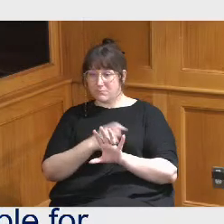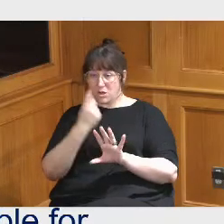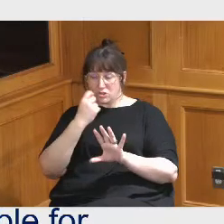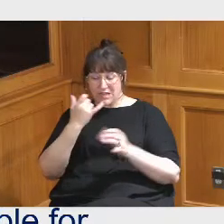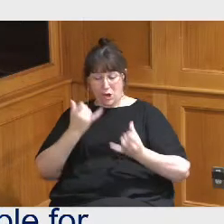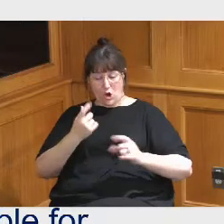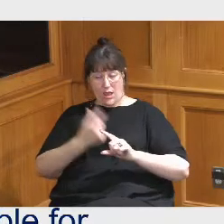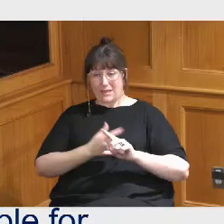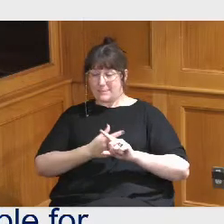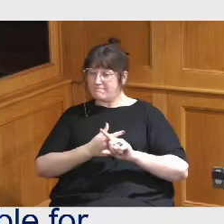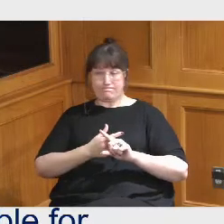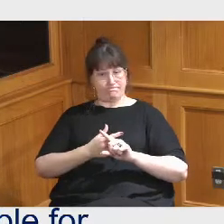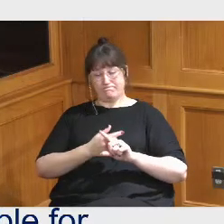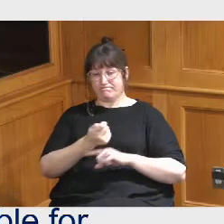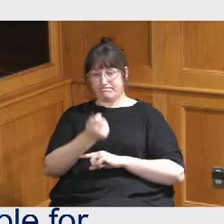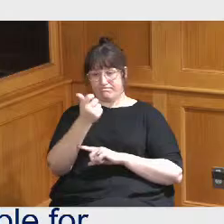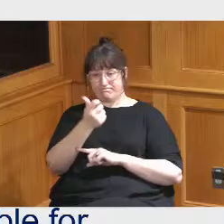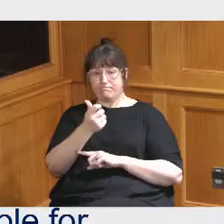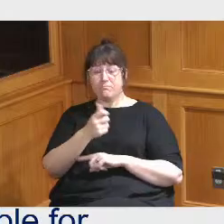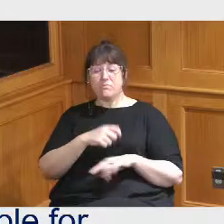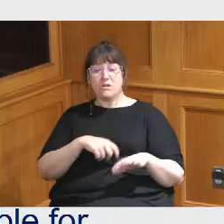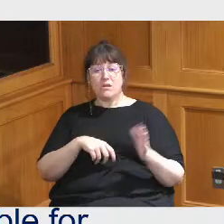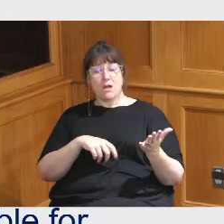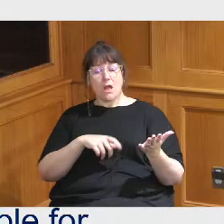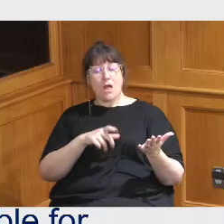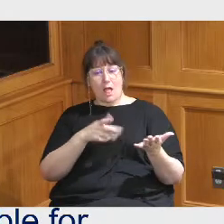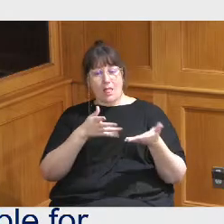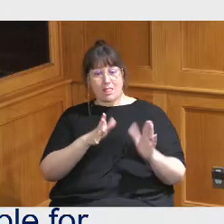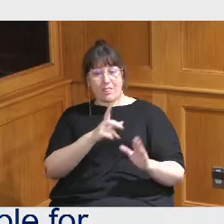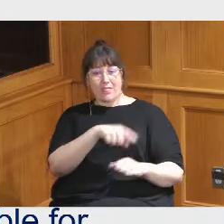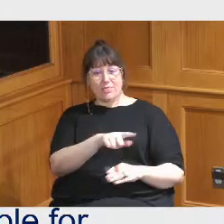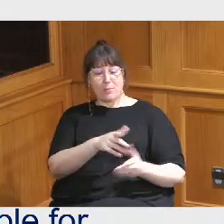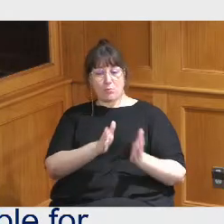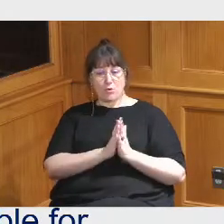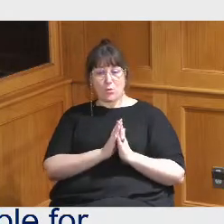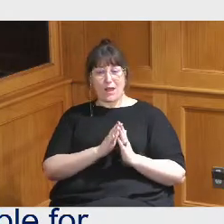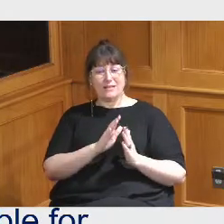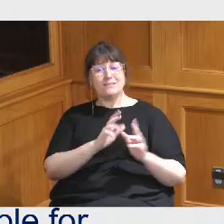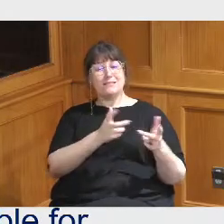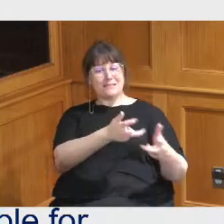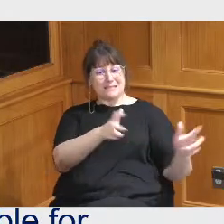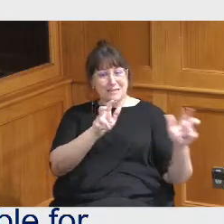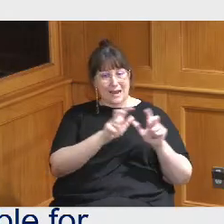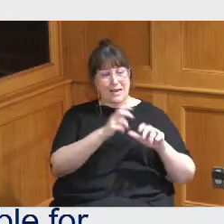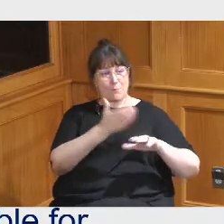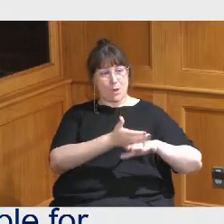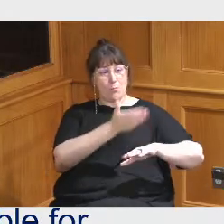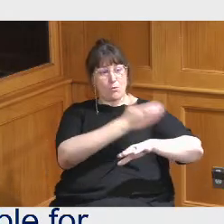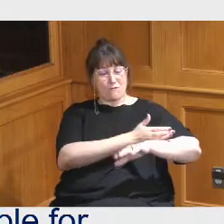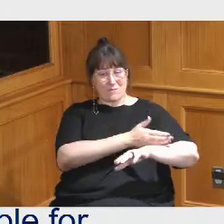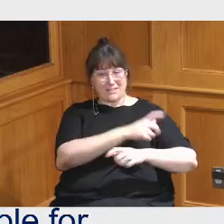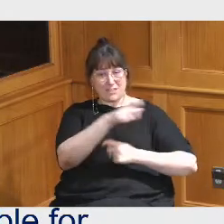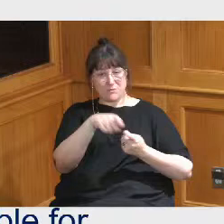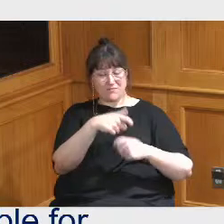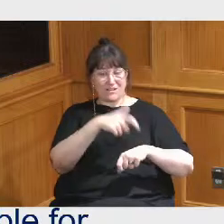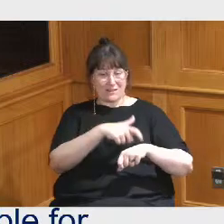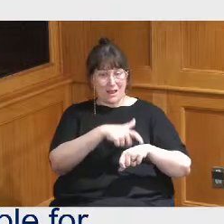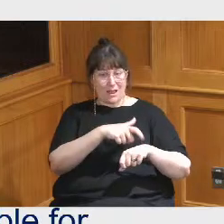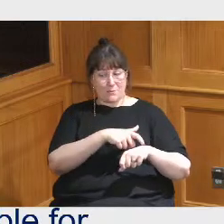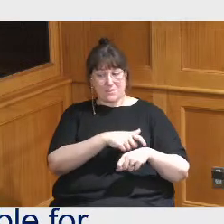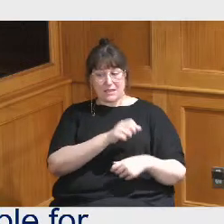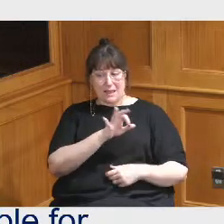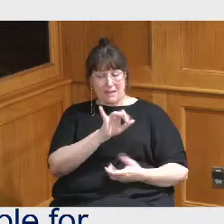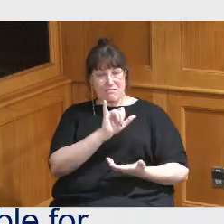lease. Under the old lease, there were provisions which allowed the team to request stadium improvements at certain times if those enhancements were